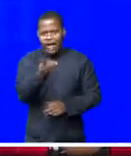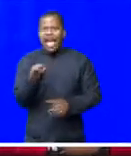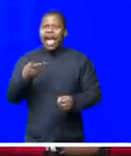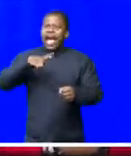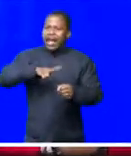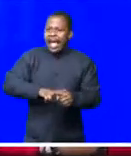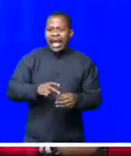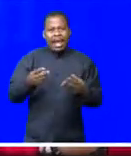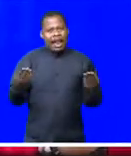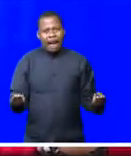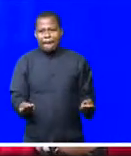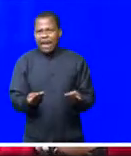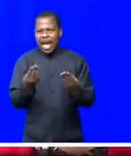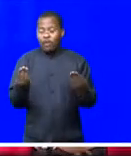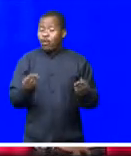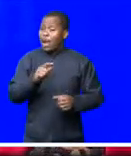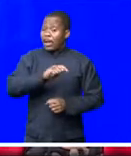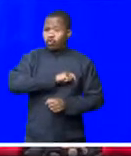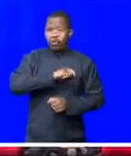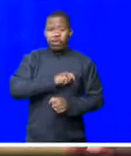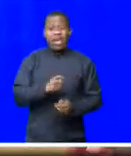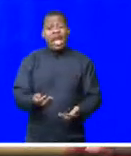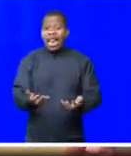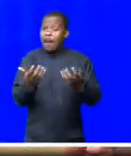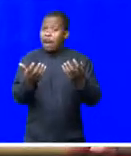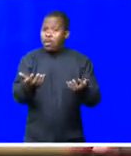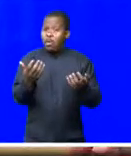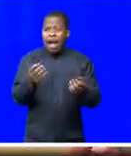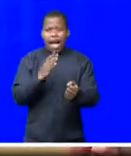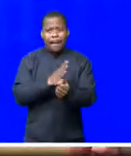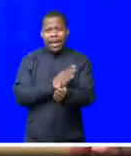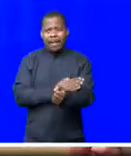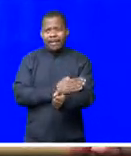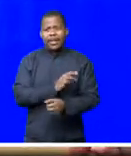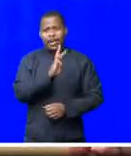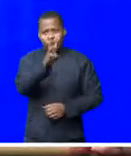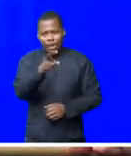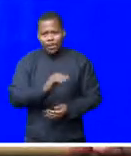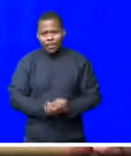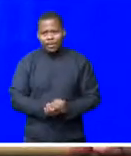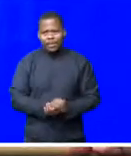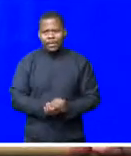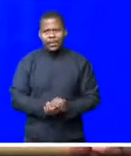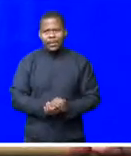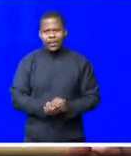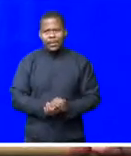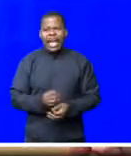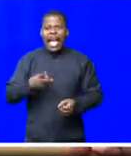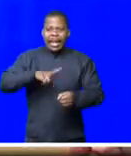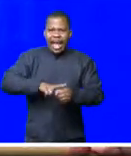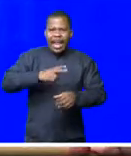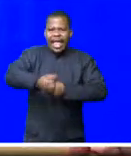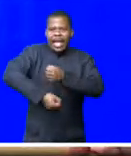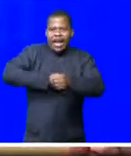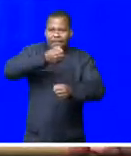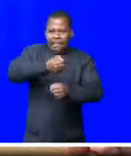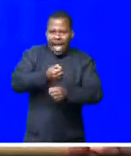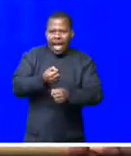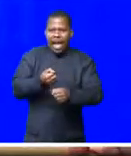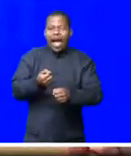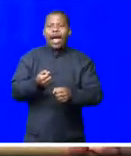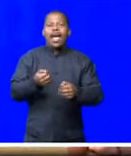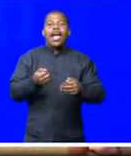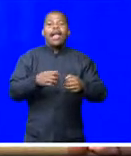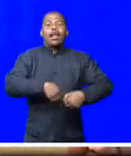Titawuya kulaba labaswele ngempela. Bongosi lomsebenzi lona wendiwa yonke minyaka make uyakukhokha